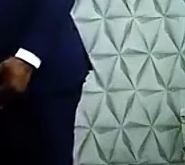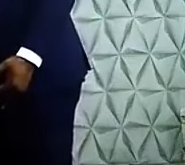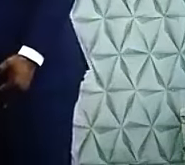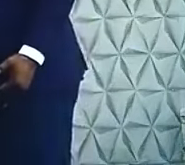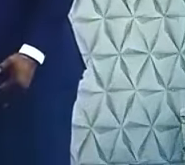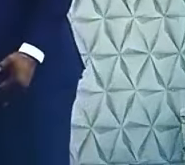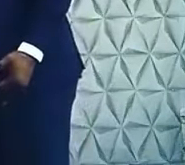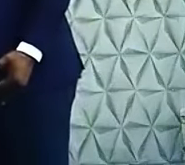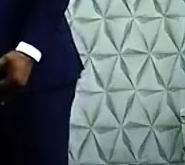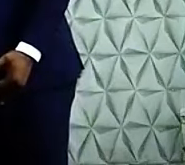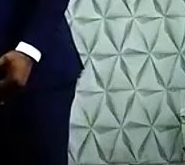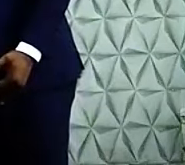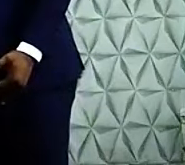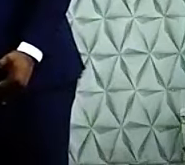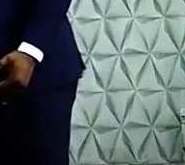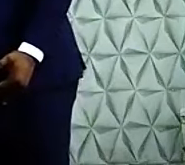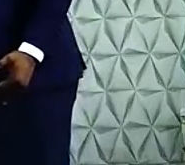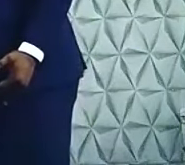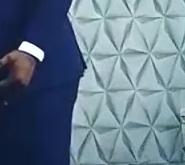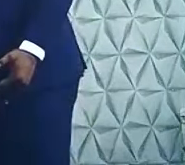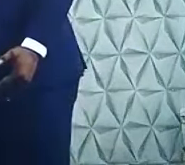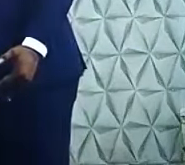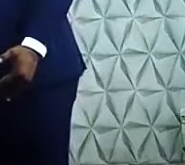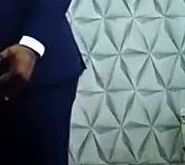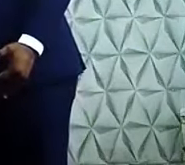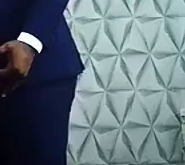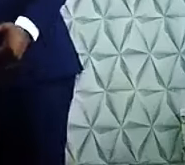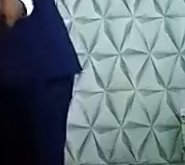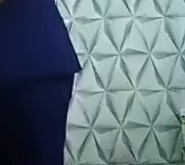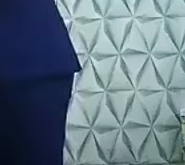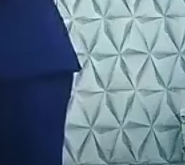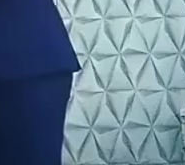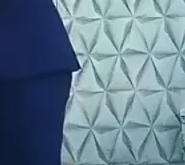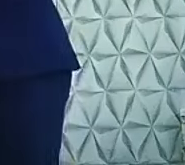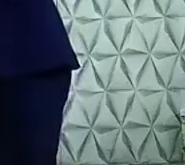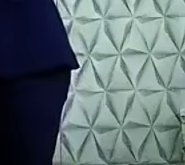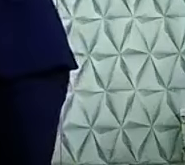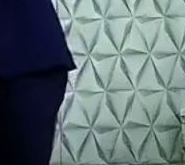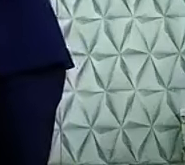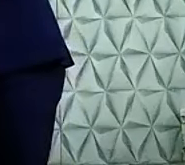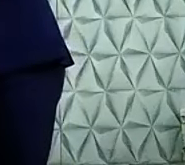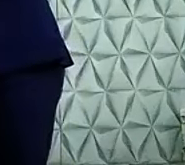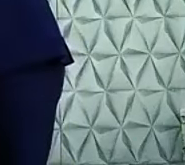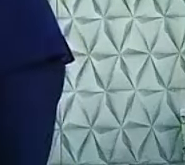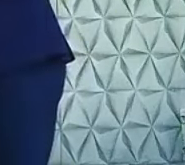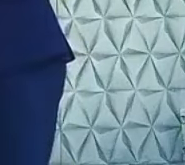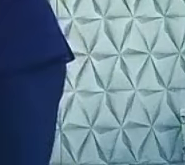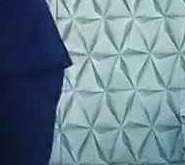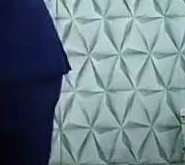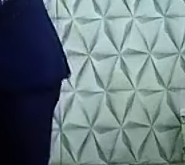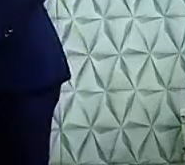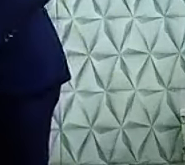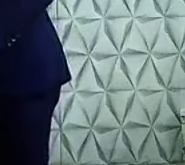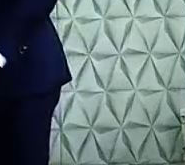of a building facing a public way. Eno ye a dino baby a nipa